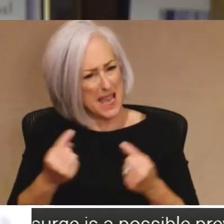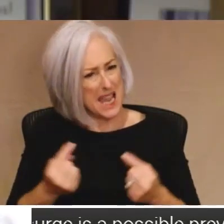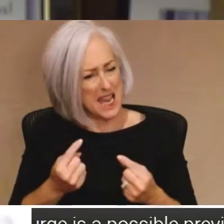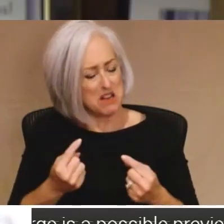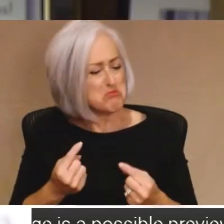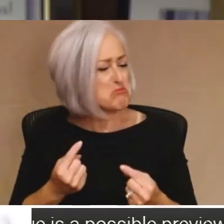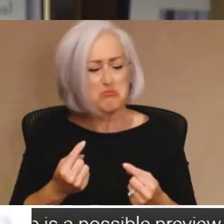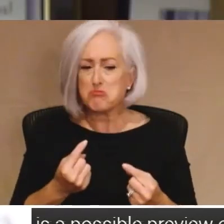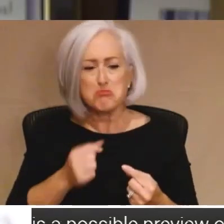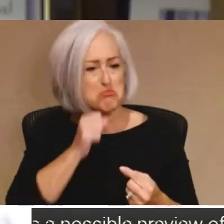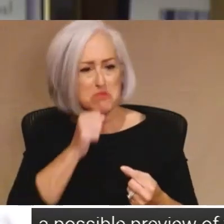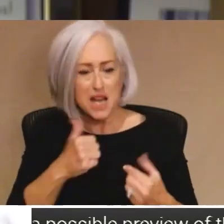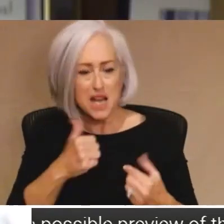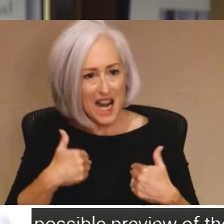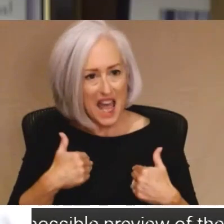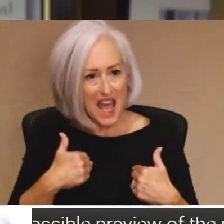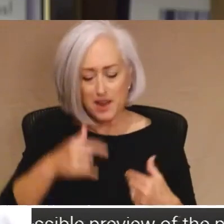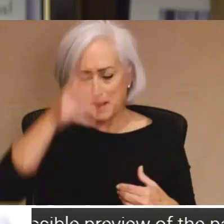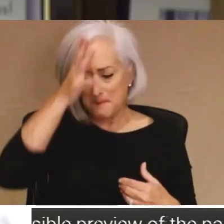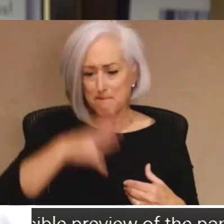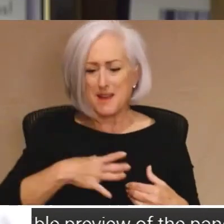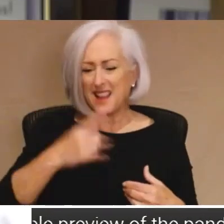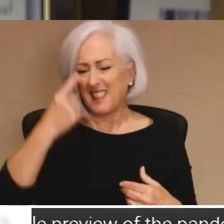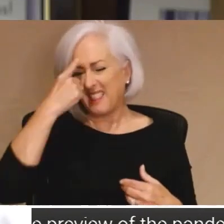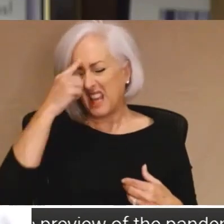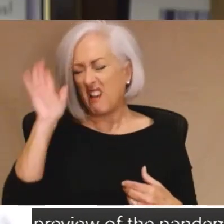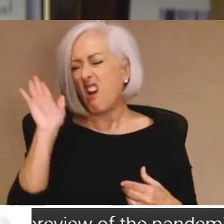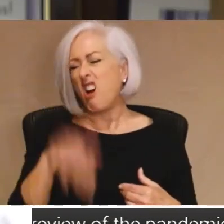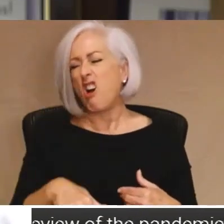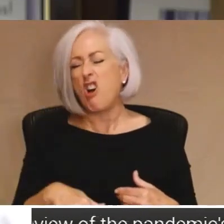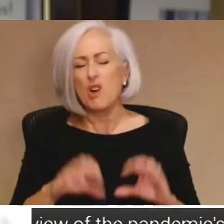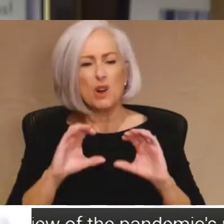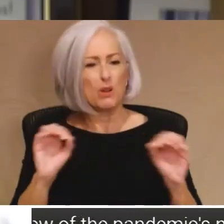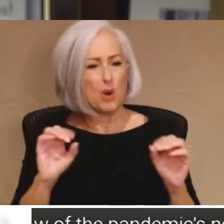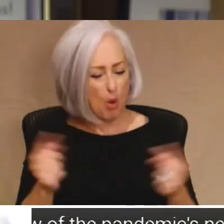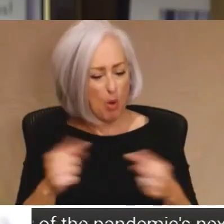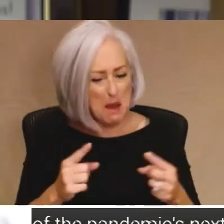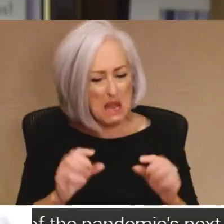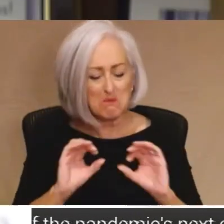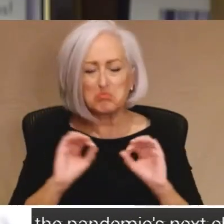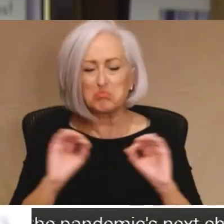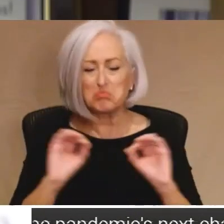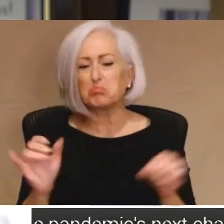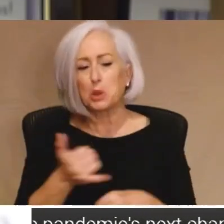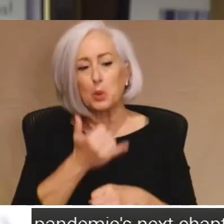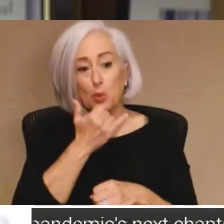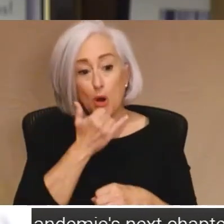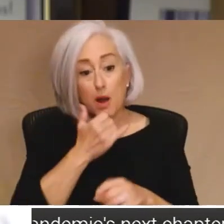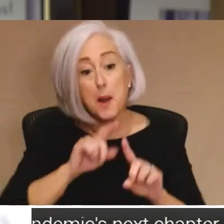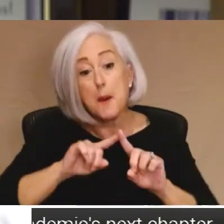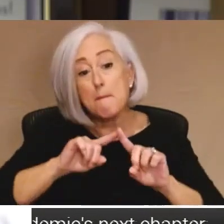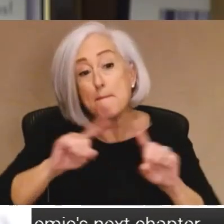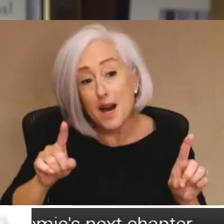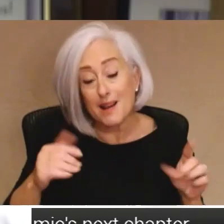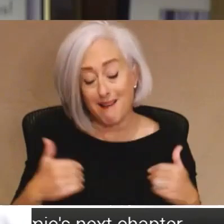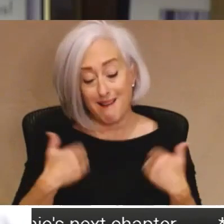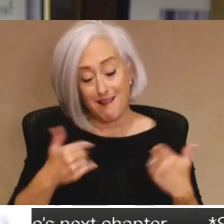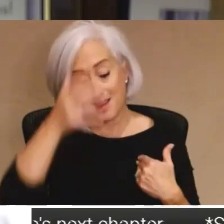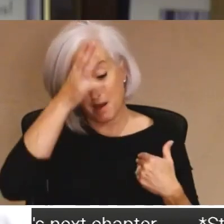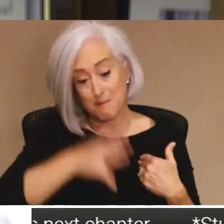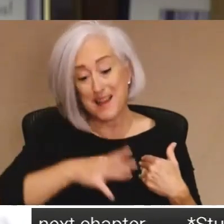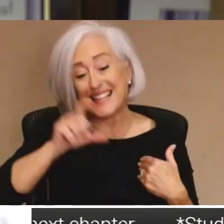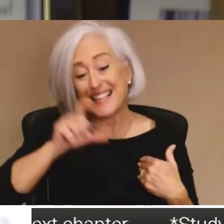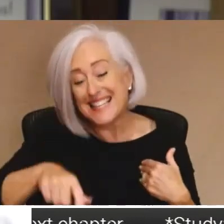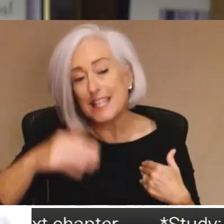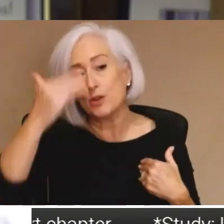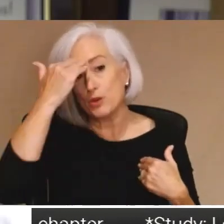that there might not be anything wrong. But we want to make sure that young men know that even if there's no pain associated, but they